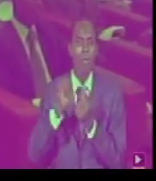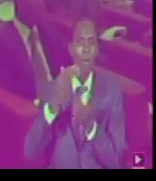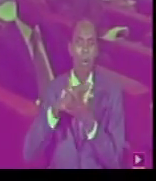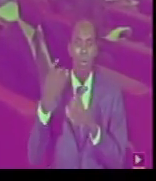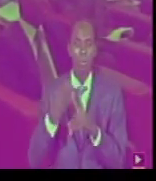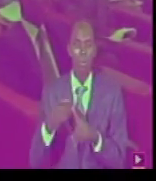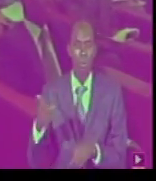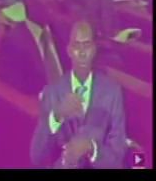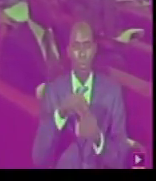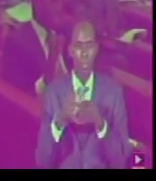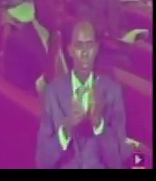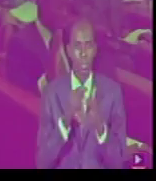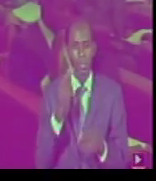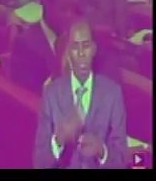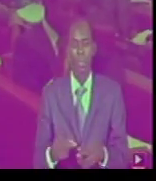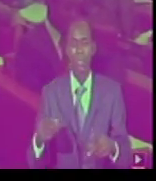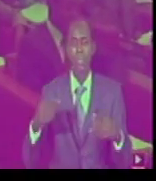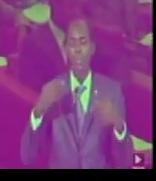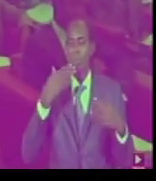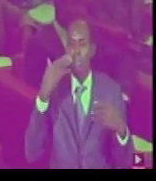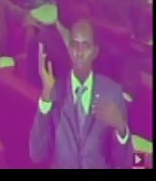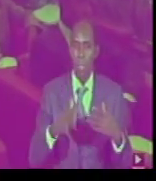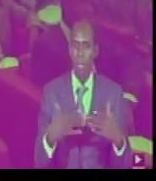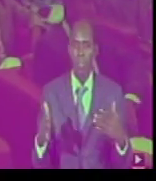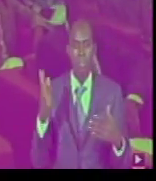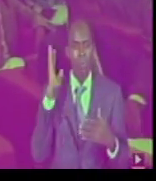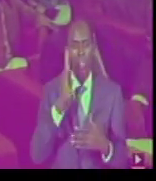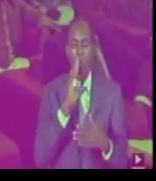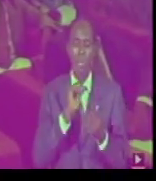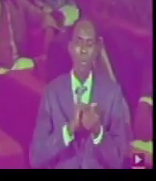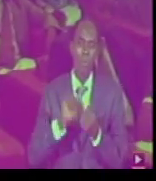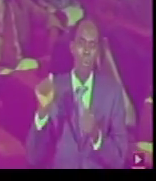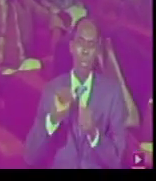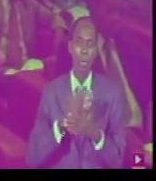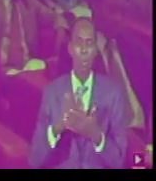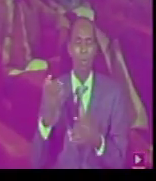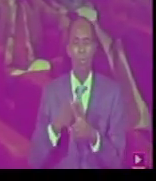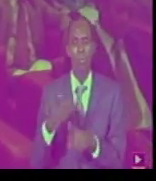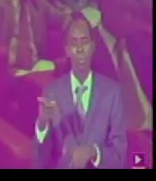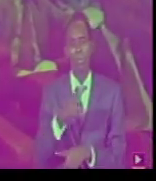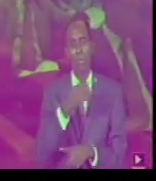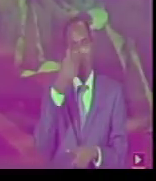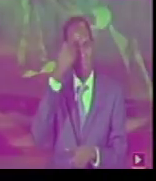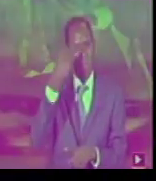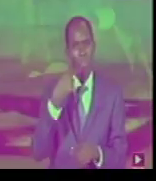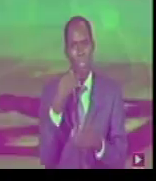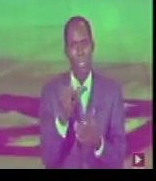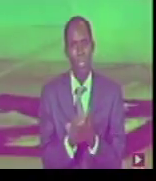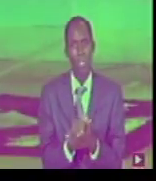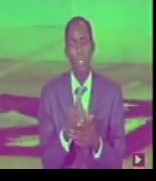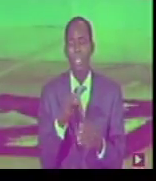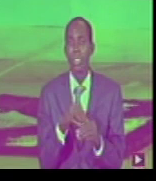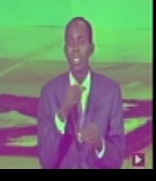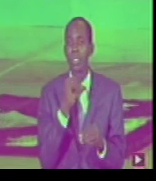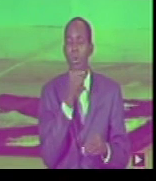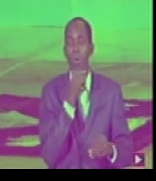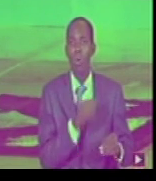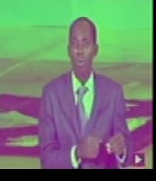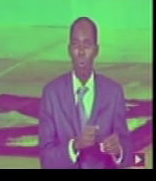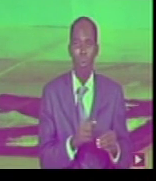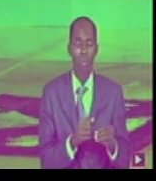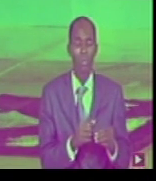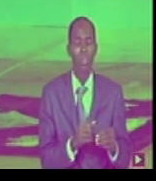Disasters will be far away from you. Look at what it says in the old, that he will deliver us from